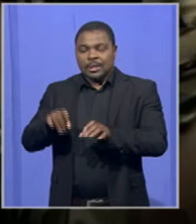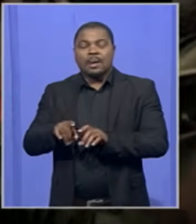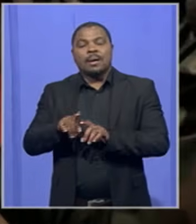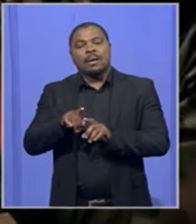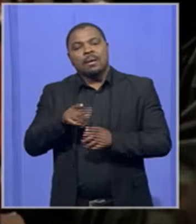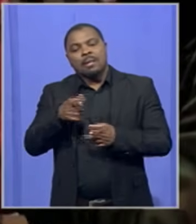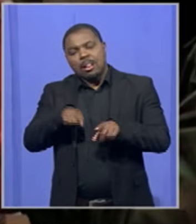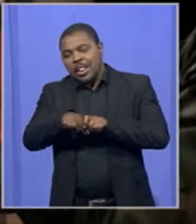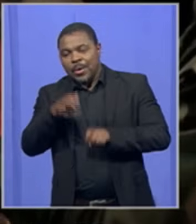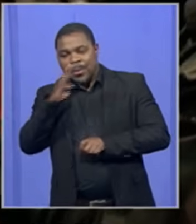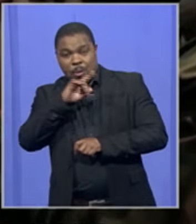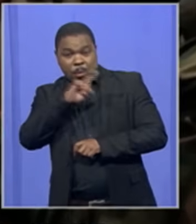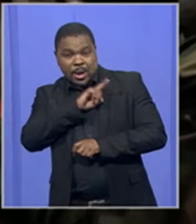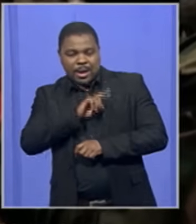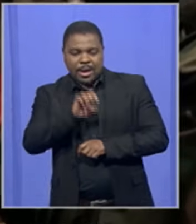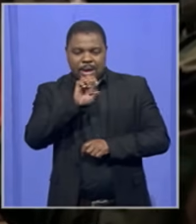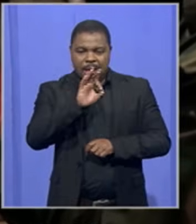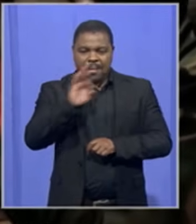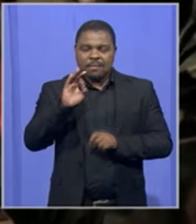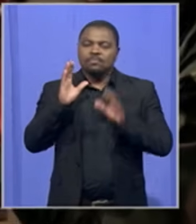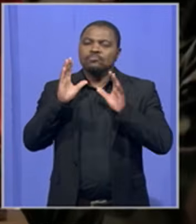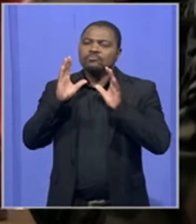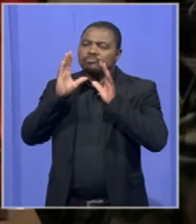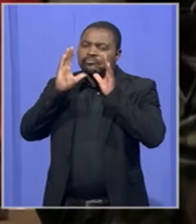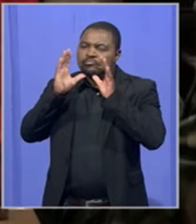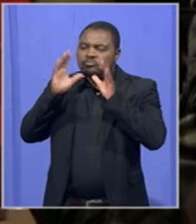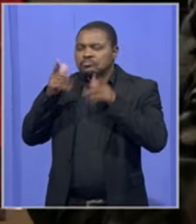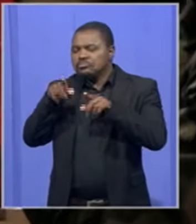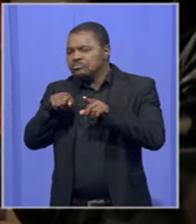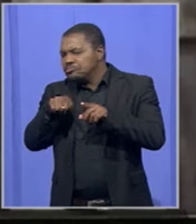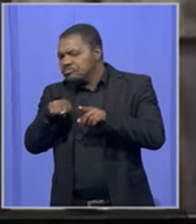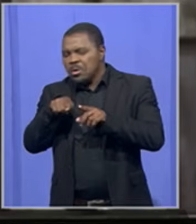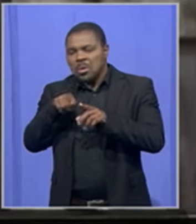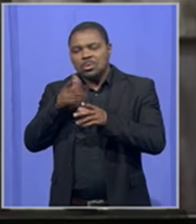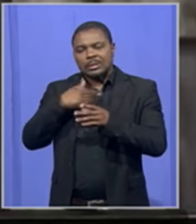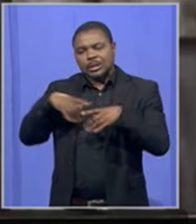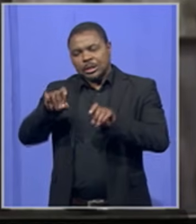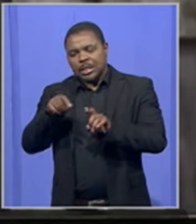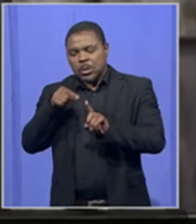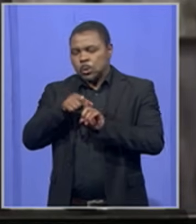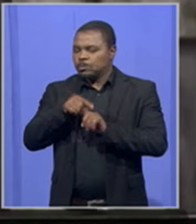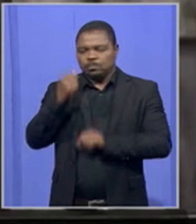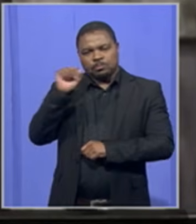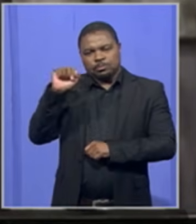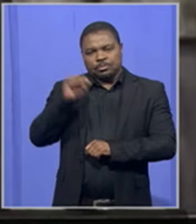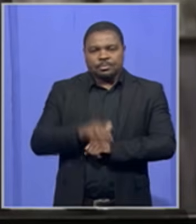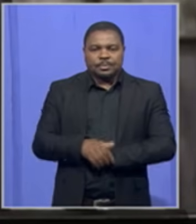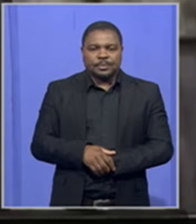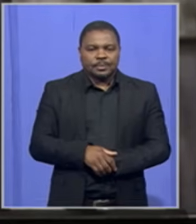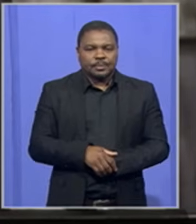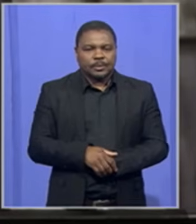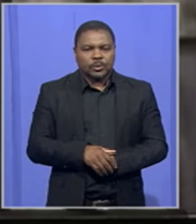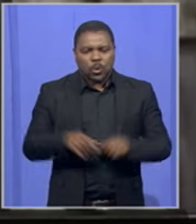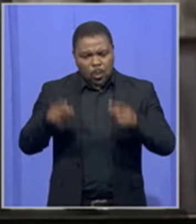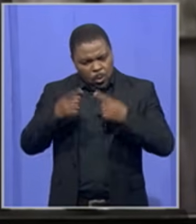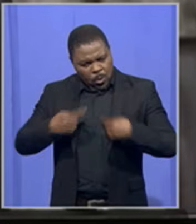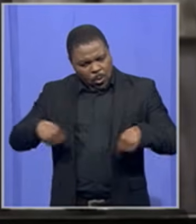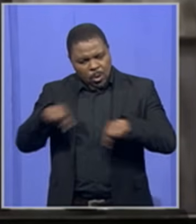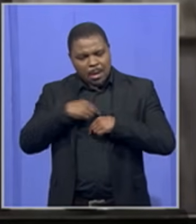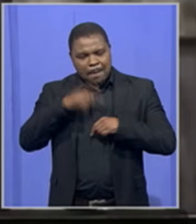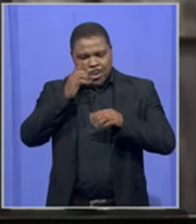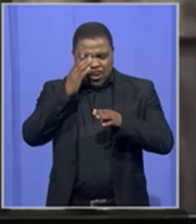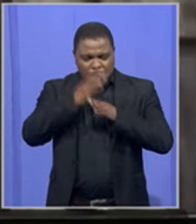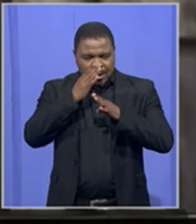gore moeteledipele wa EFF Julius Malema a gane go tlhophiwa. All of us, let's work in the name of the people of